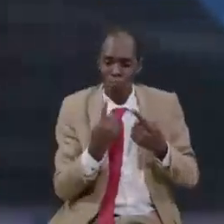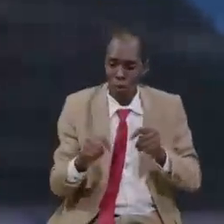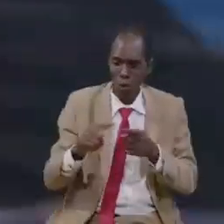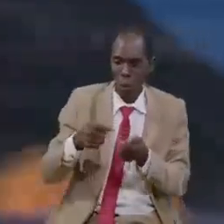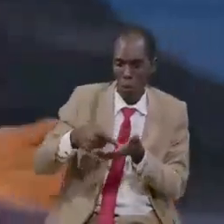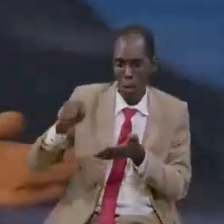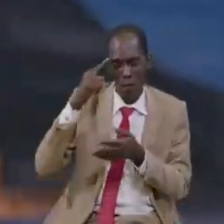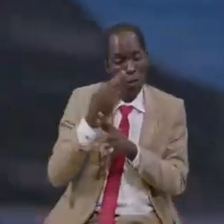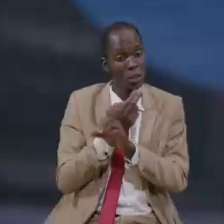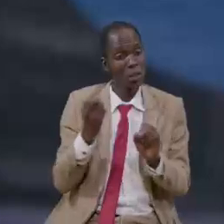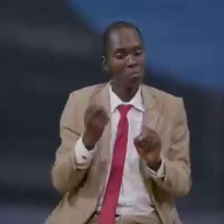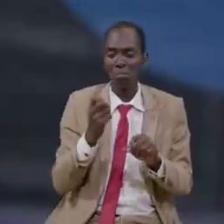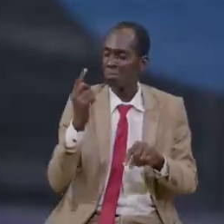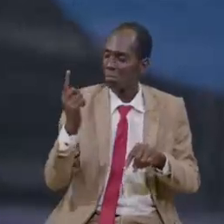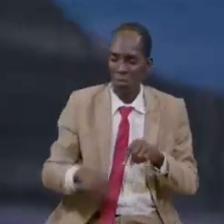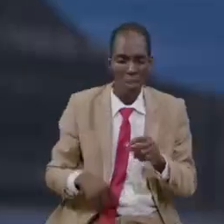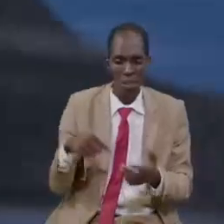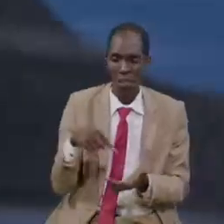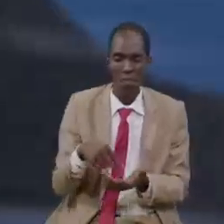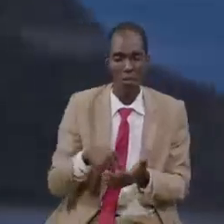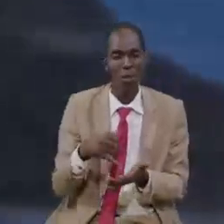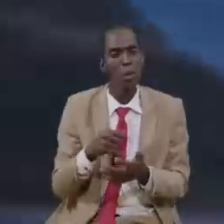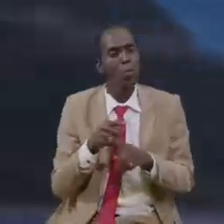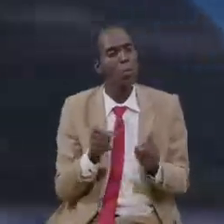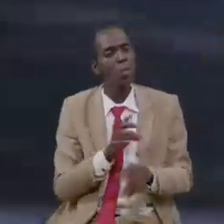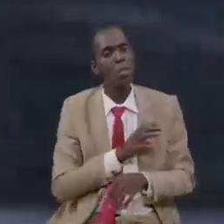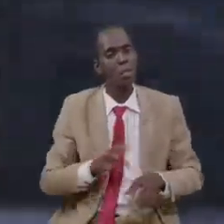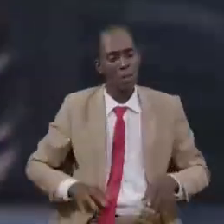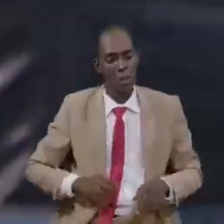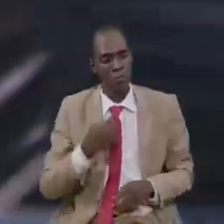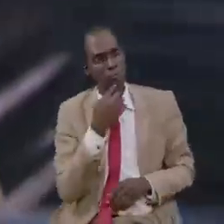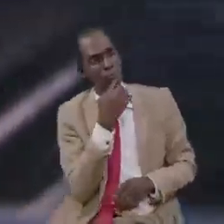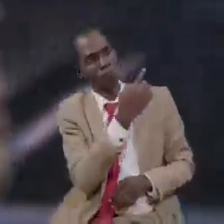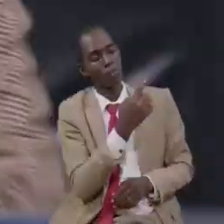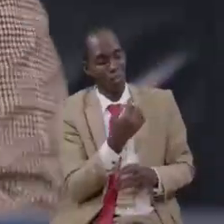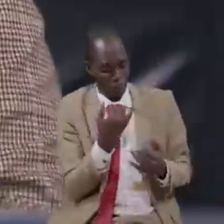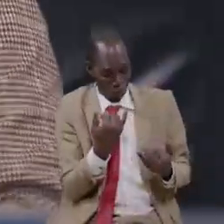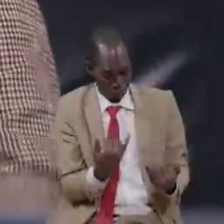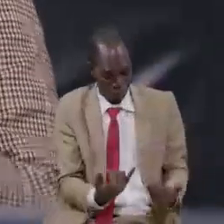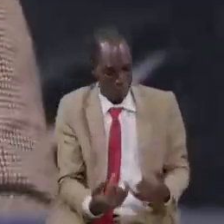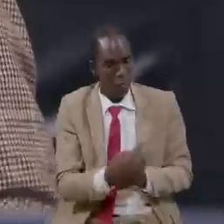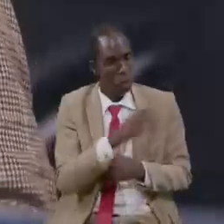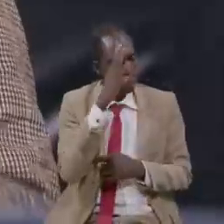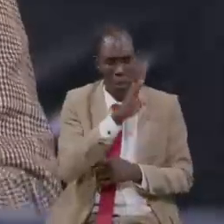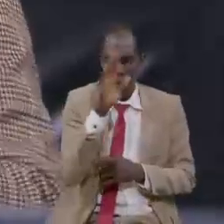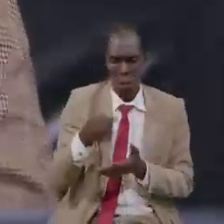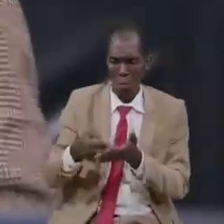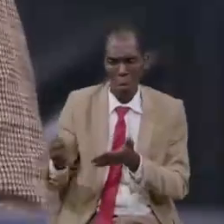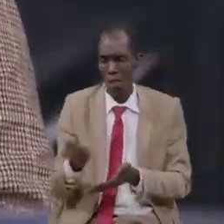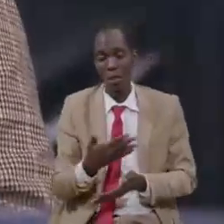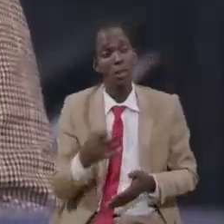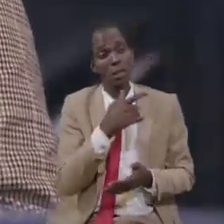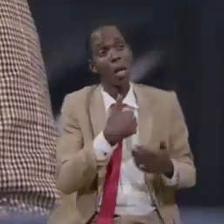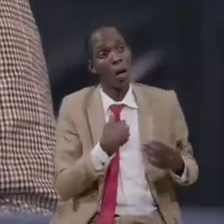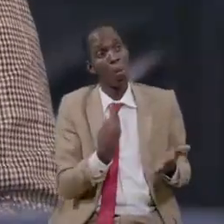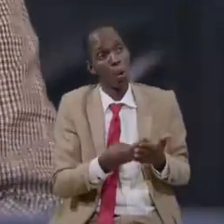he couldn't pay for that. But Christ said, today, he didn't pay anything, even though he had money. Money cannot